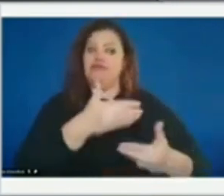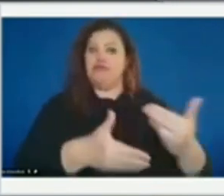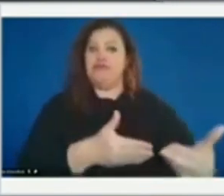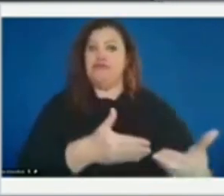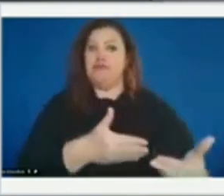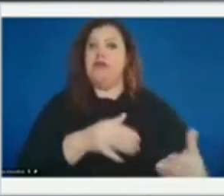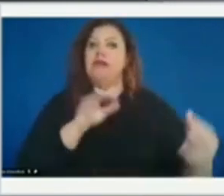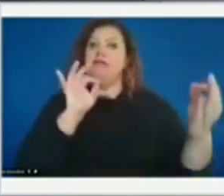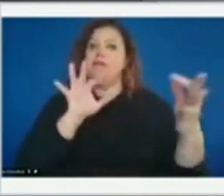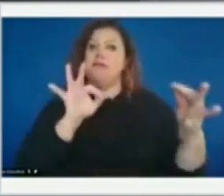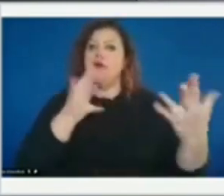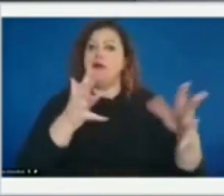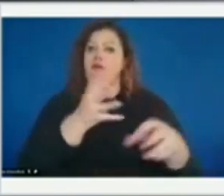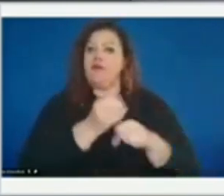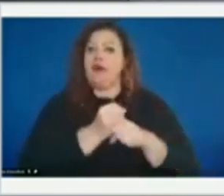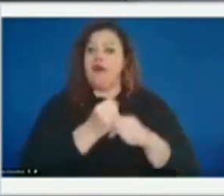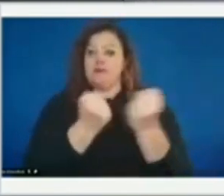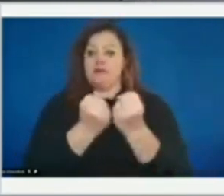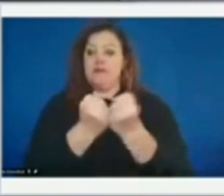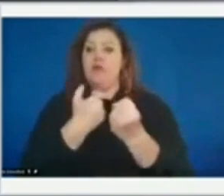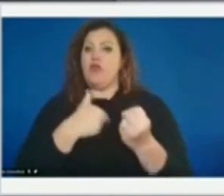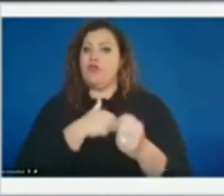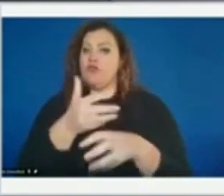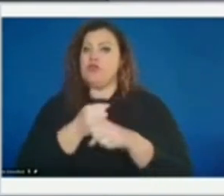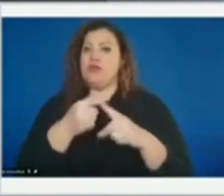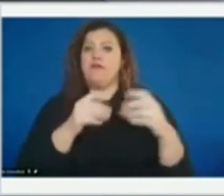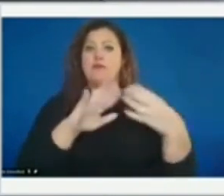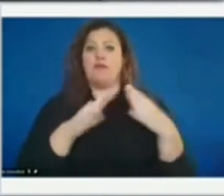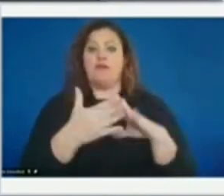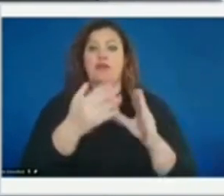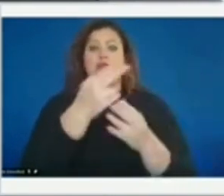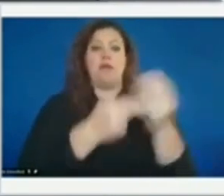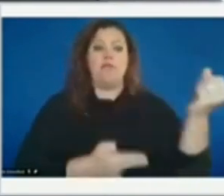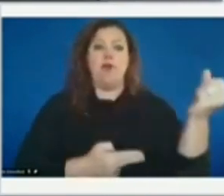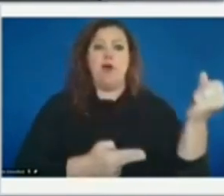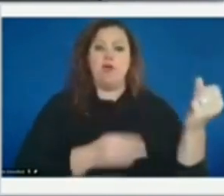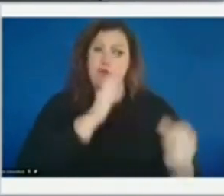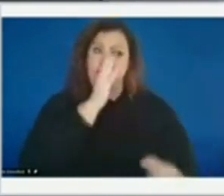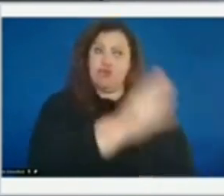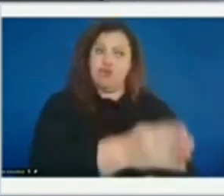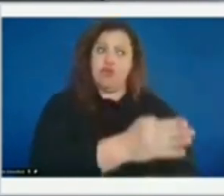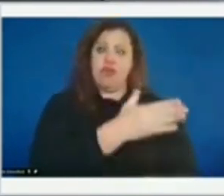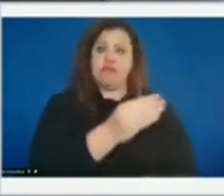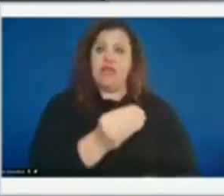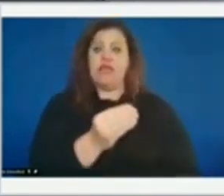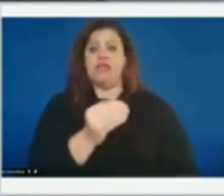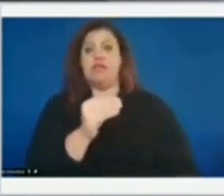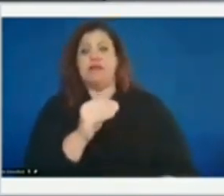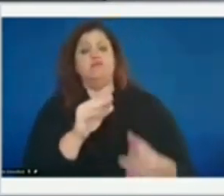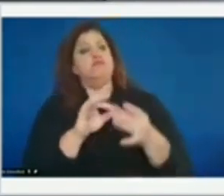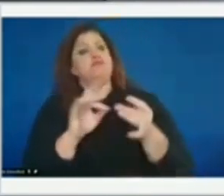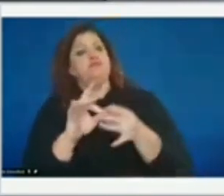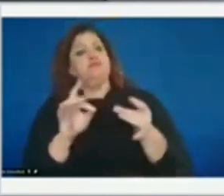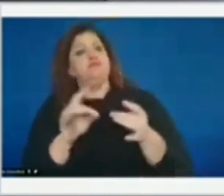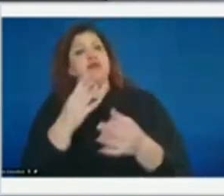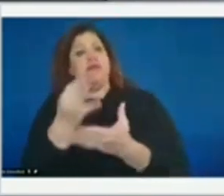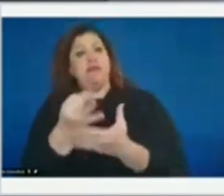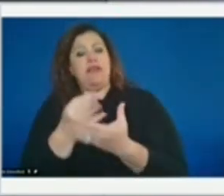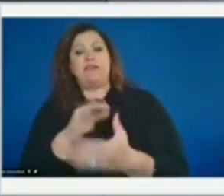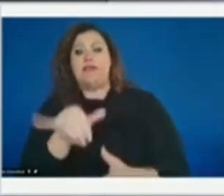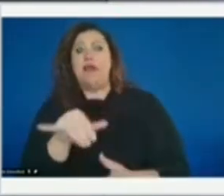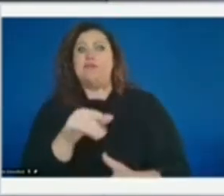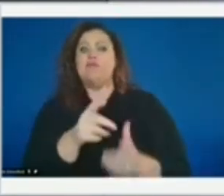we've gotten, the support that we've received from the community, both direct, anecdotal, and financial, has been significant, and we'll continue